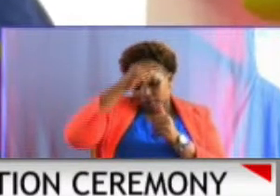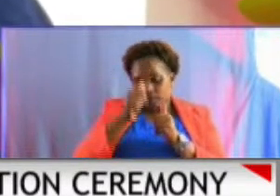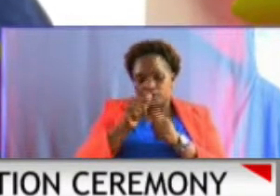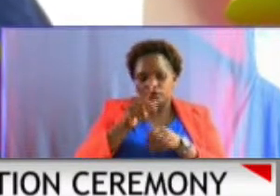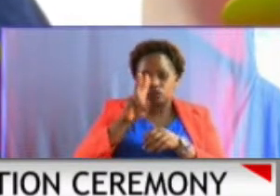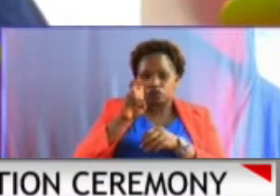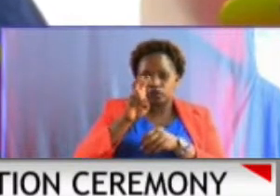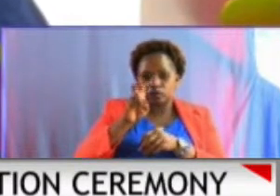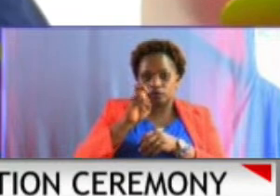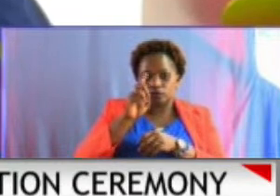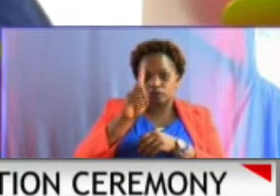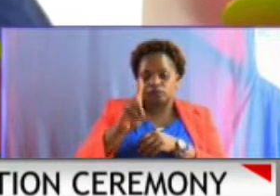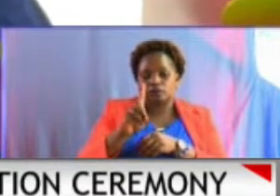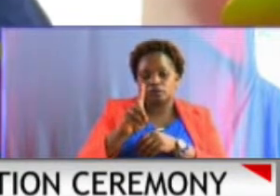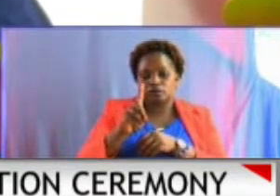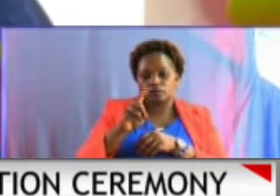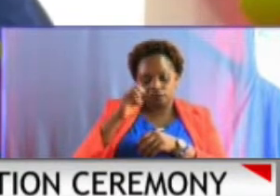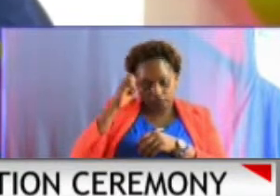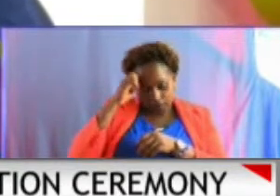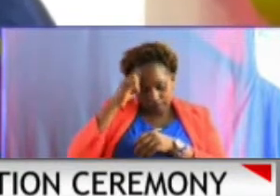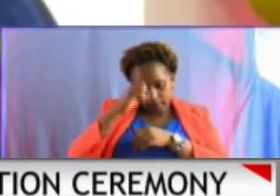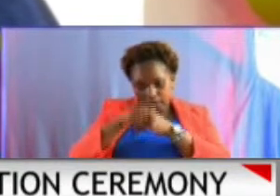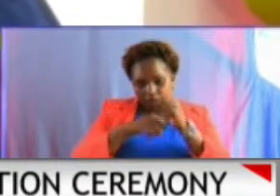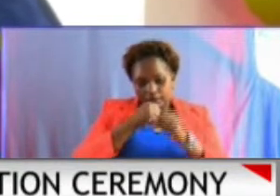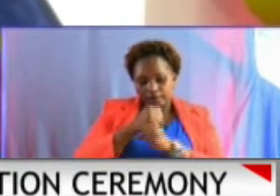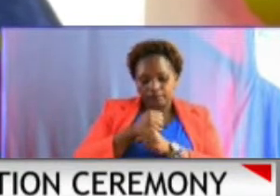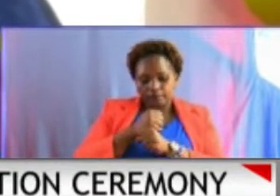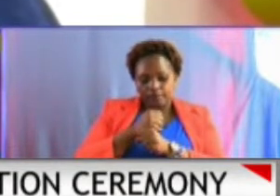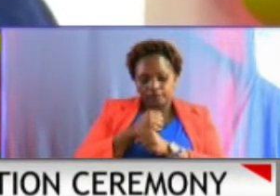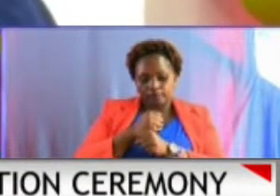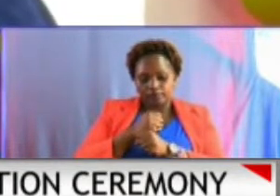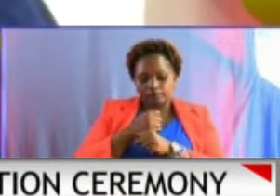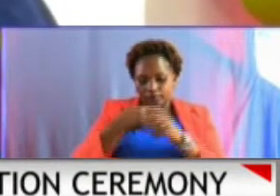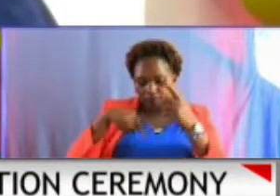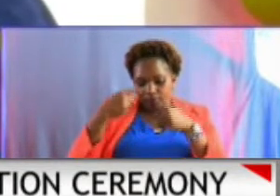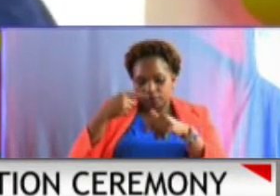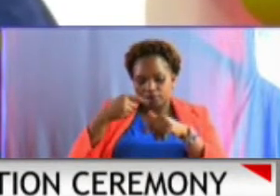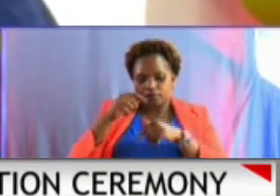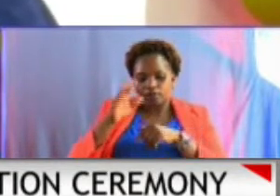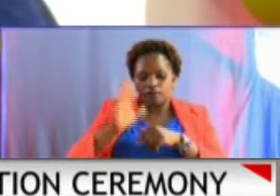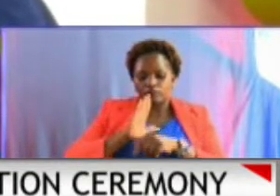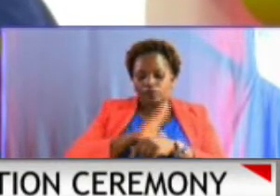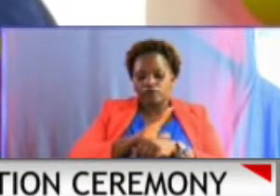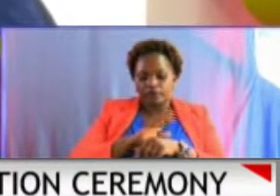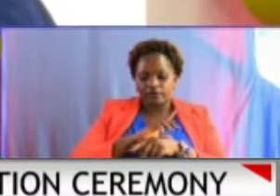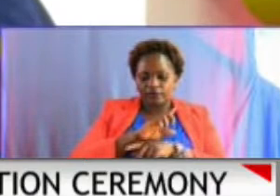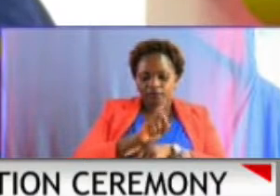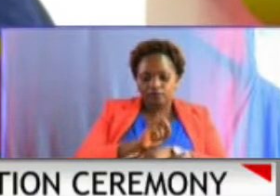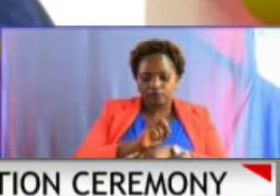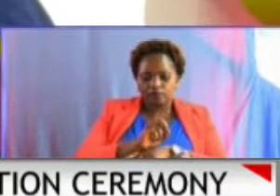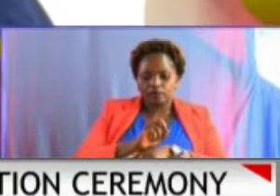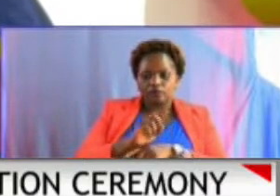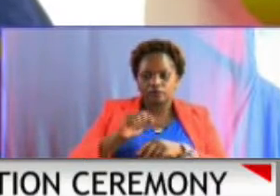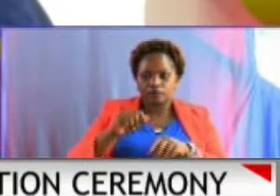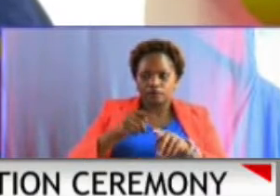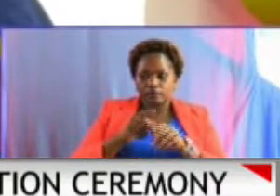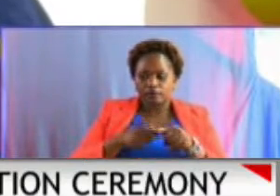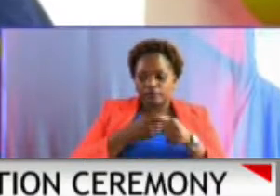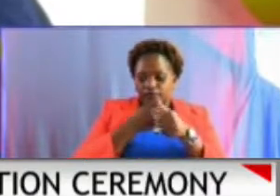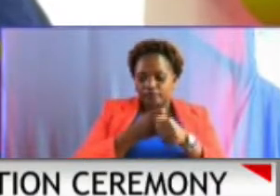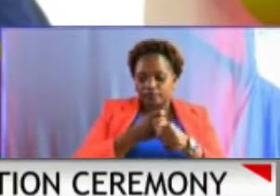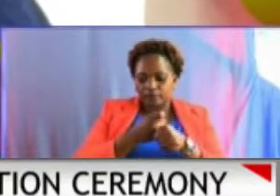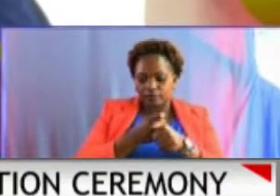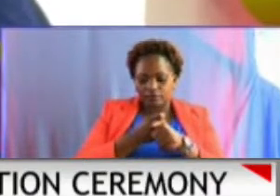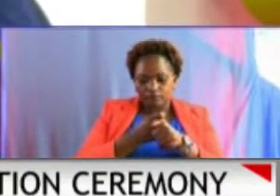the 2020-2021 academic year satisfied the School Board of Examiners and the Senate for the conferment